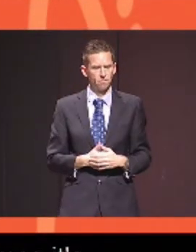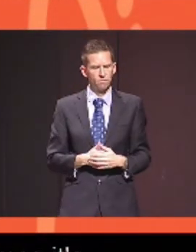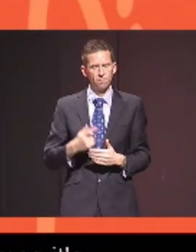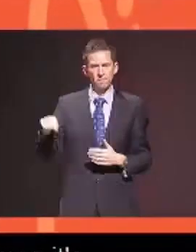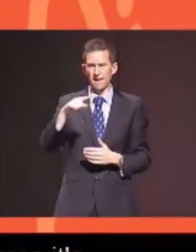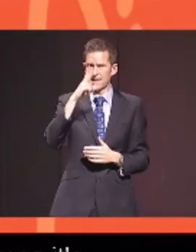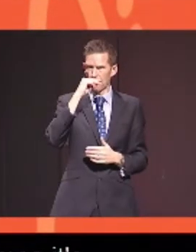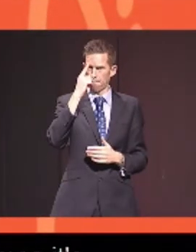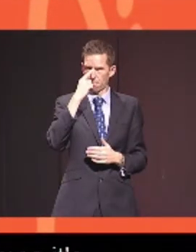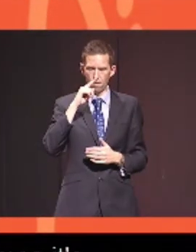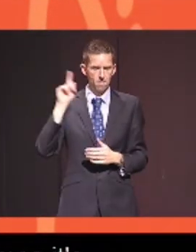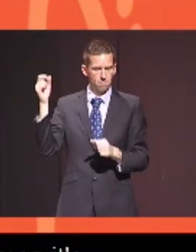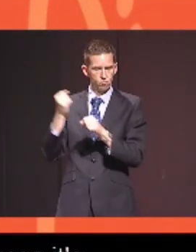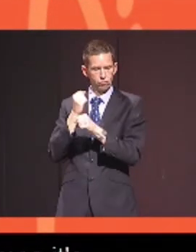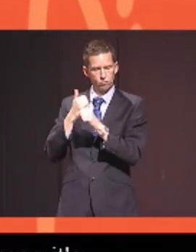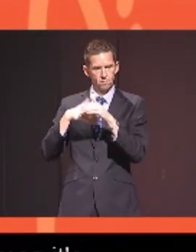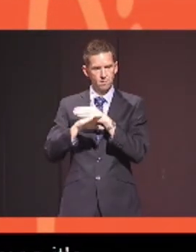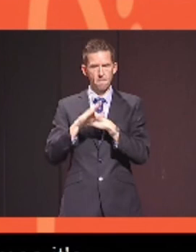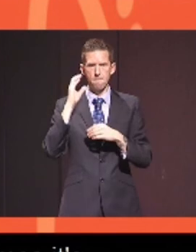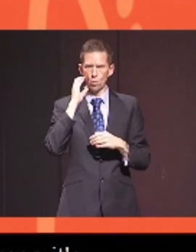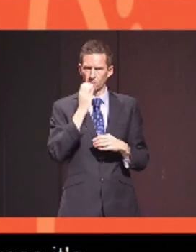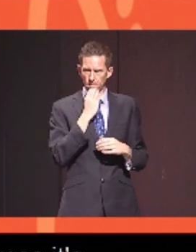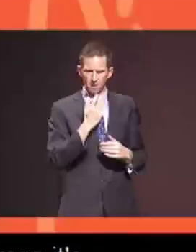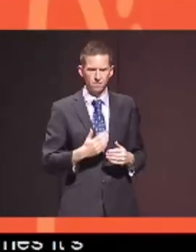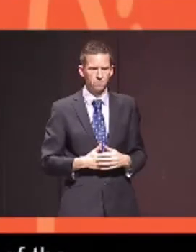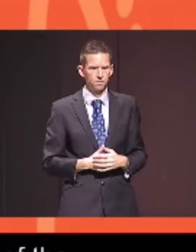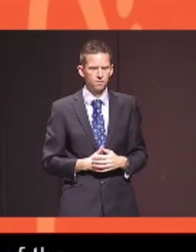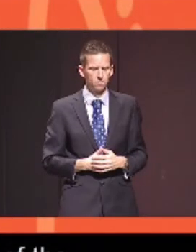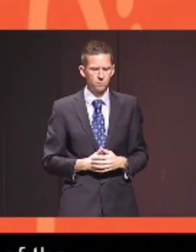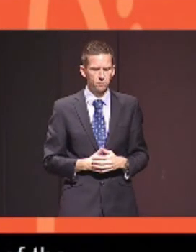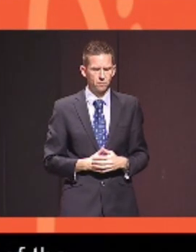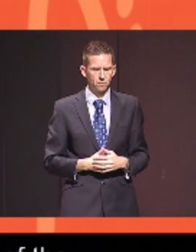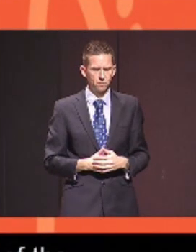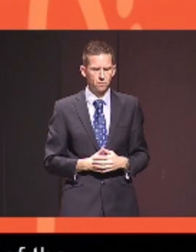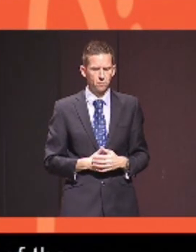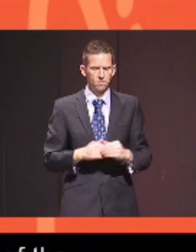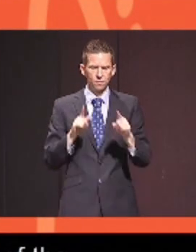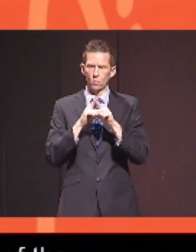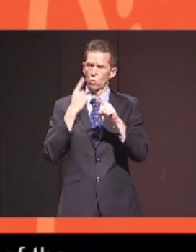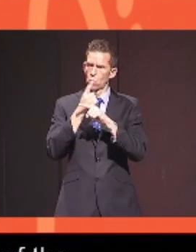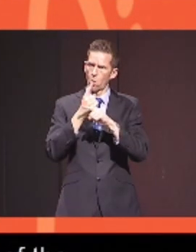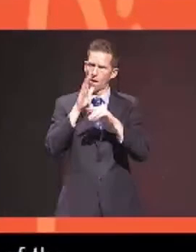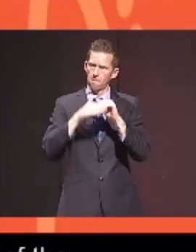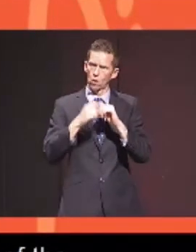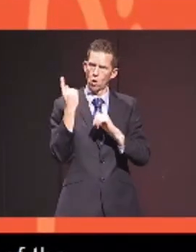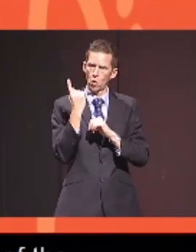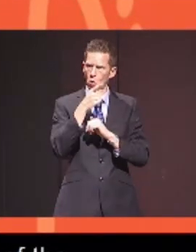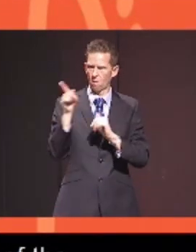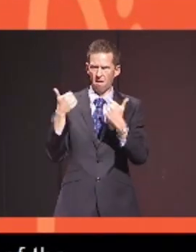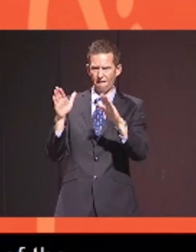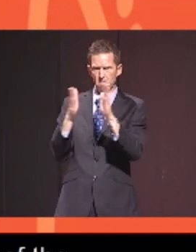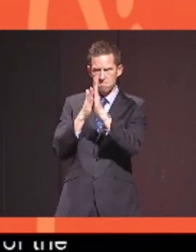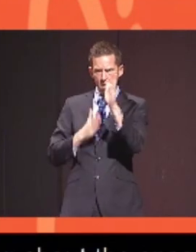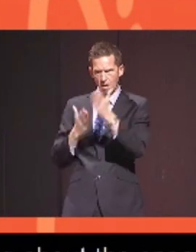of adolescents. This was produced in Mozambique. And when we are talking about the ones left behind, or campaigns